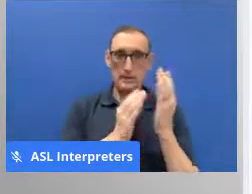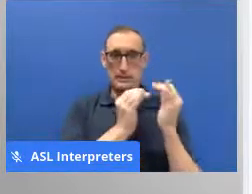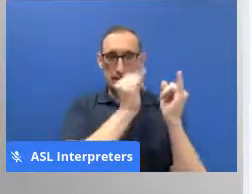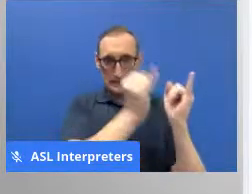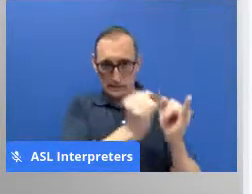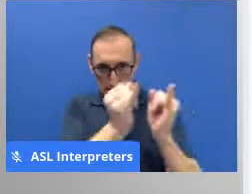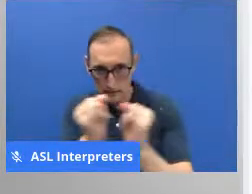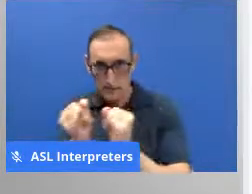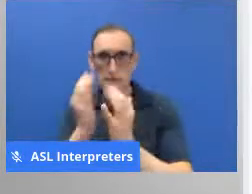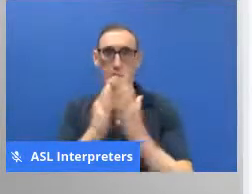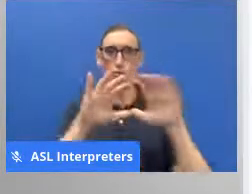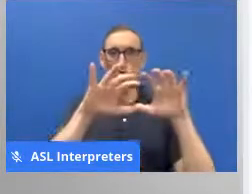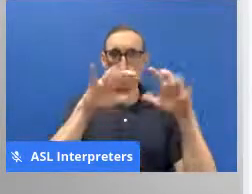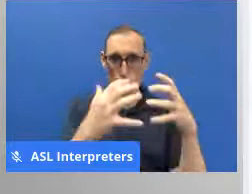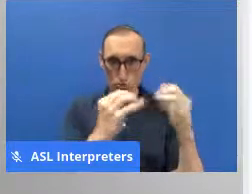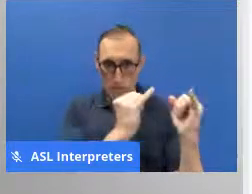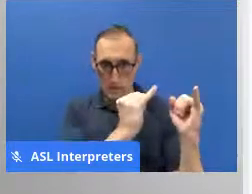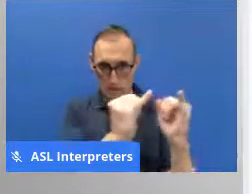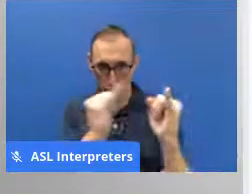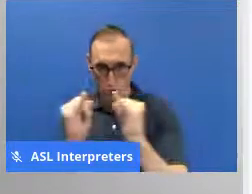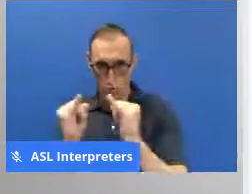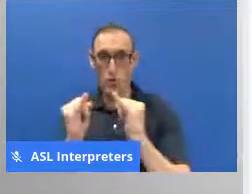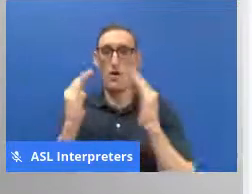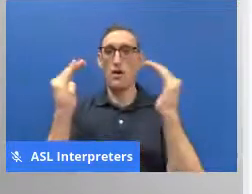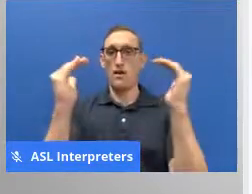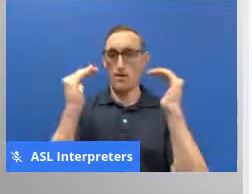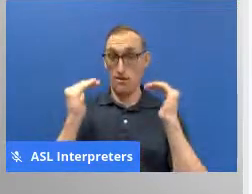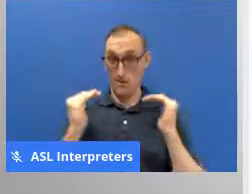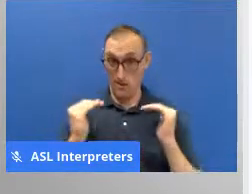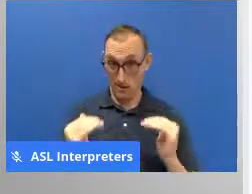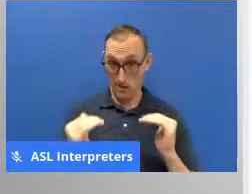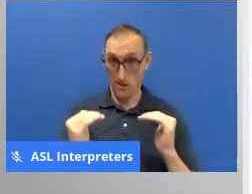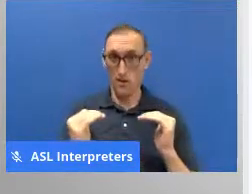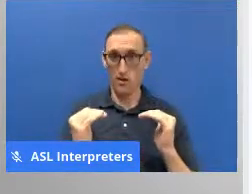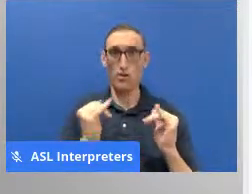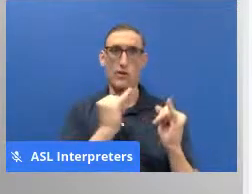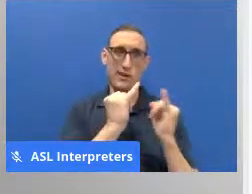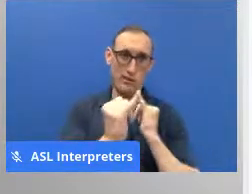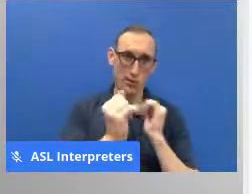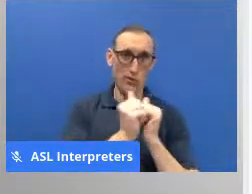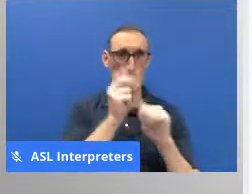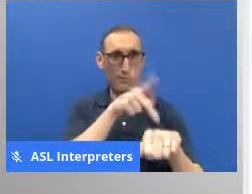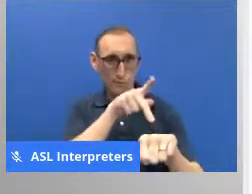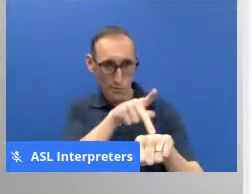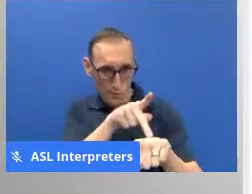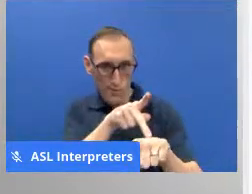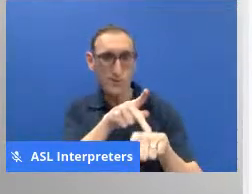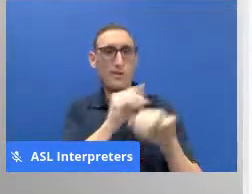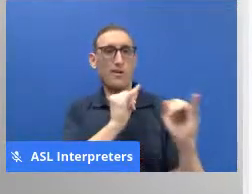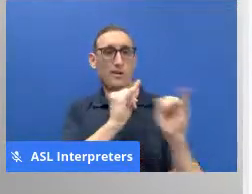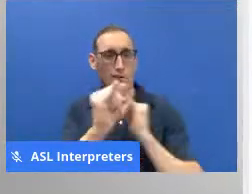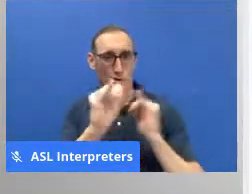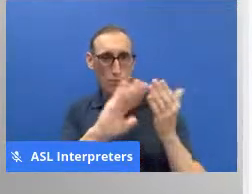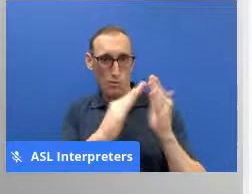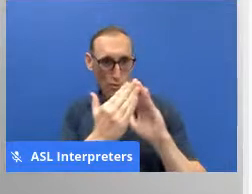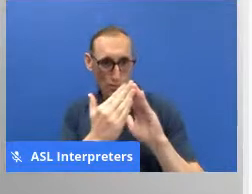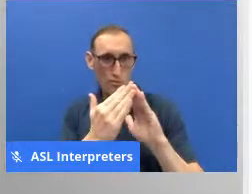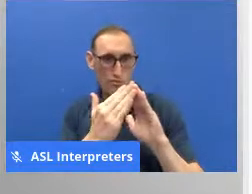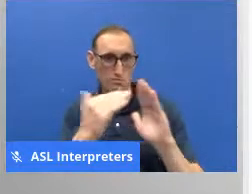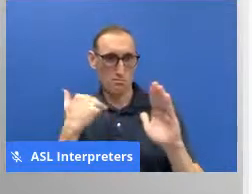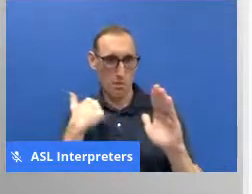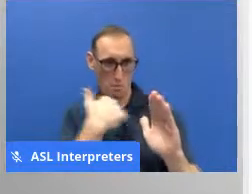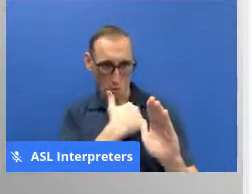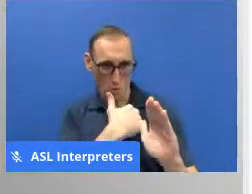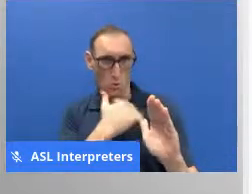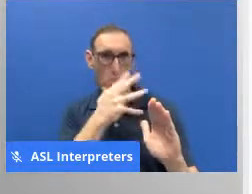done as a group. And then we will have interviews with principals, community members, parent members, and